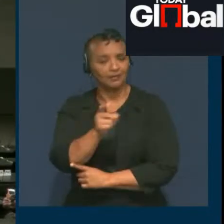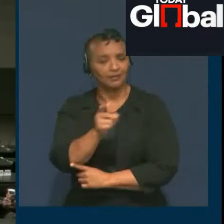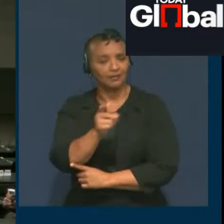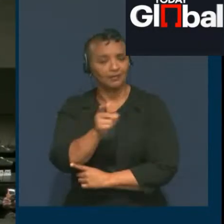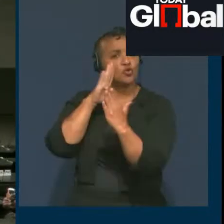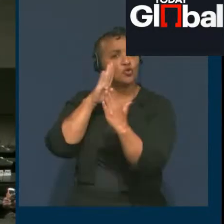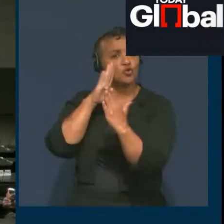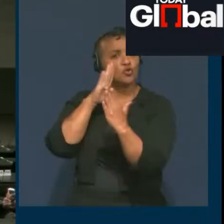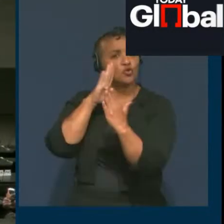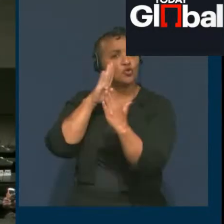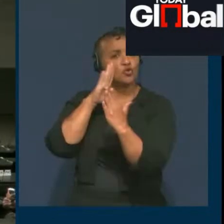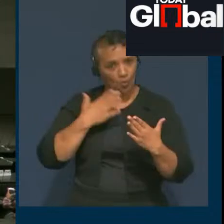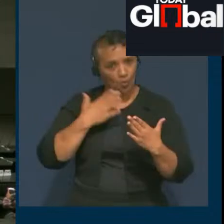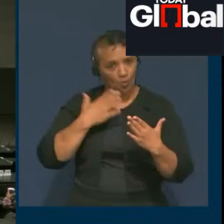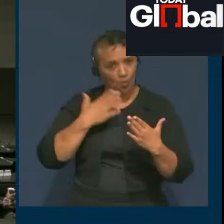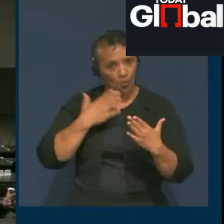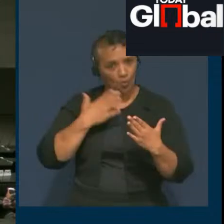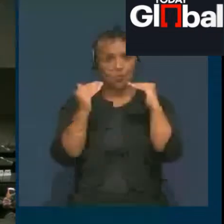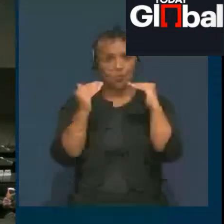opportunities.